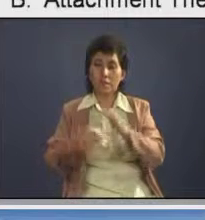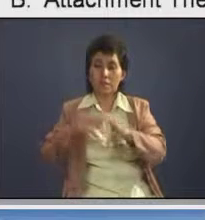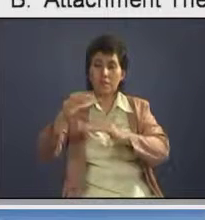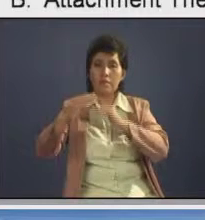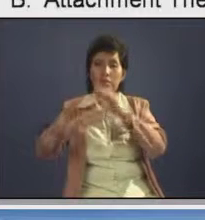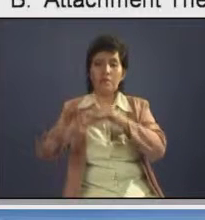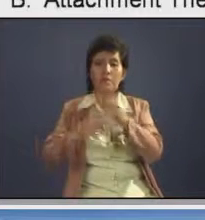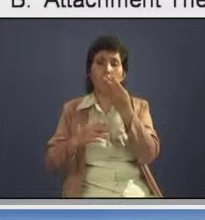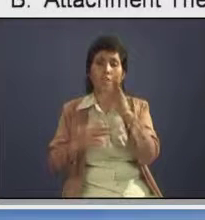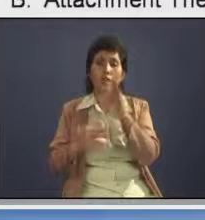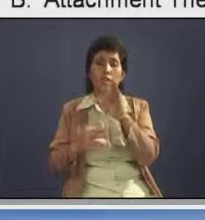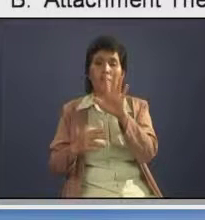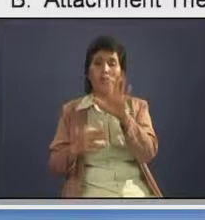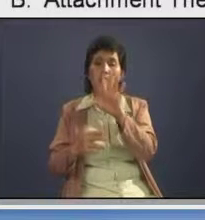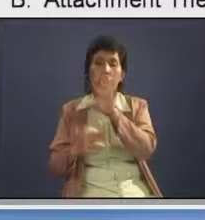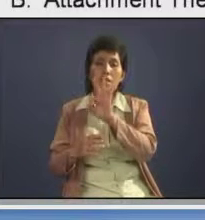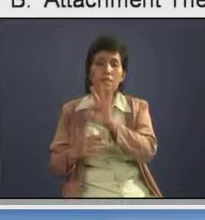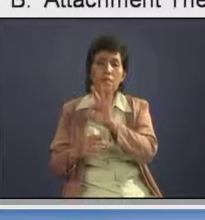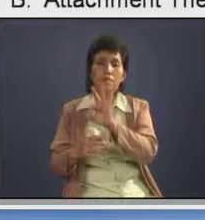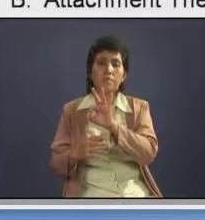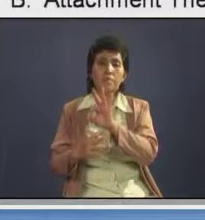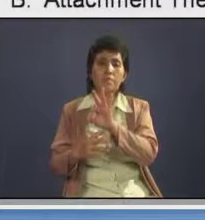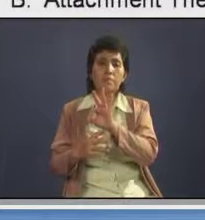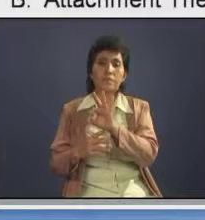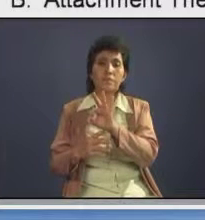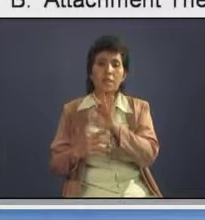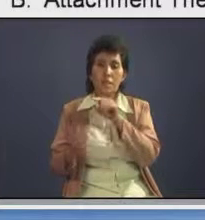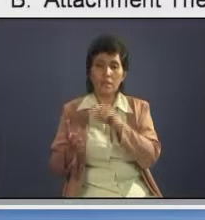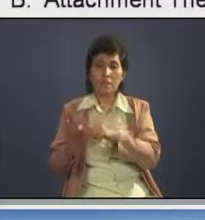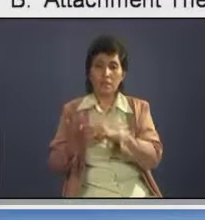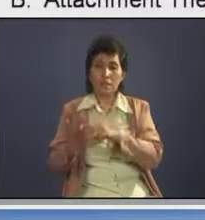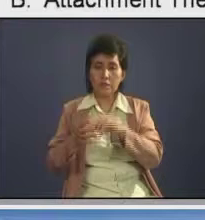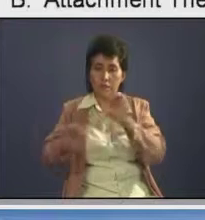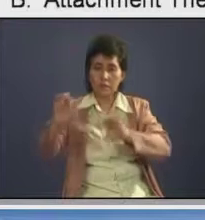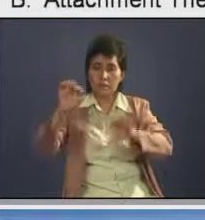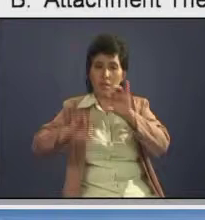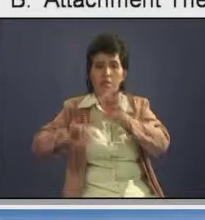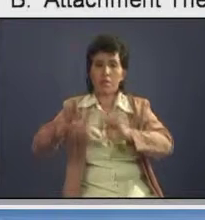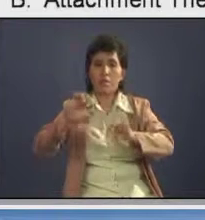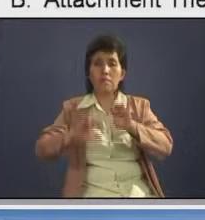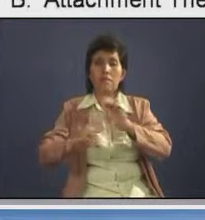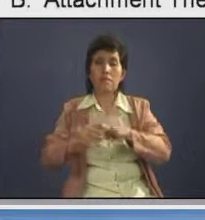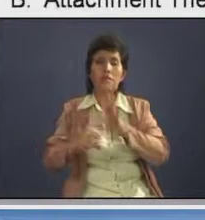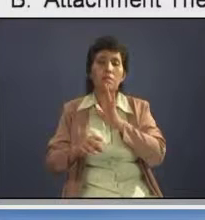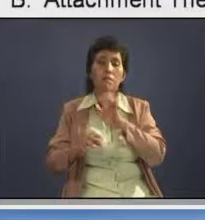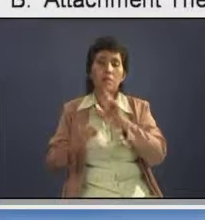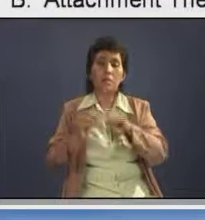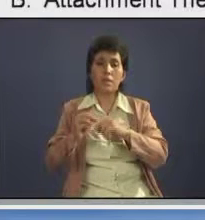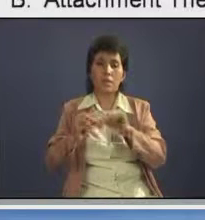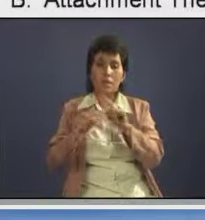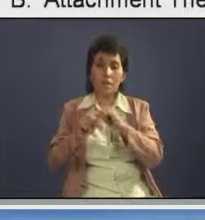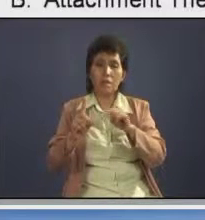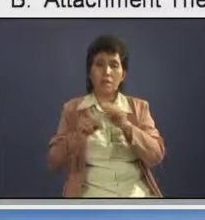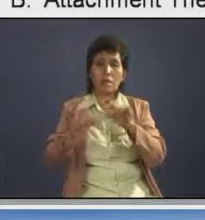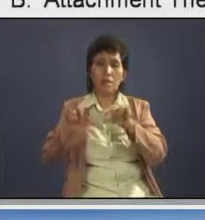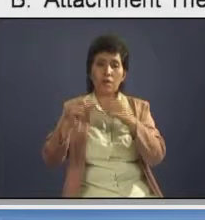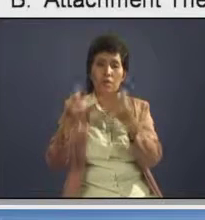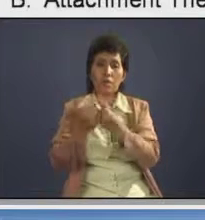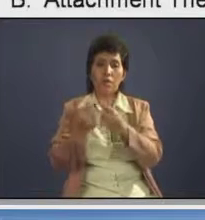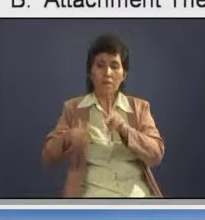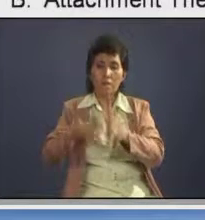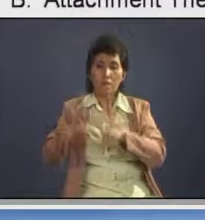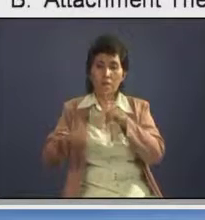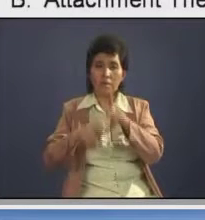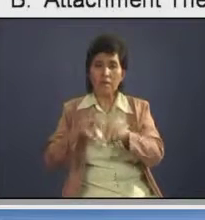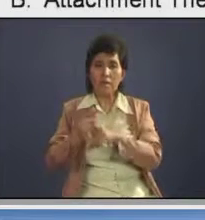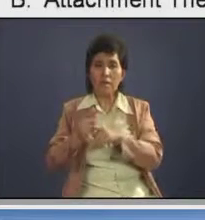by 1959, okay? This experiment talks about when there are groups of people, some are